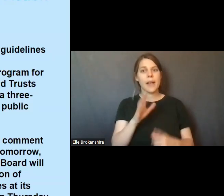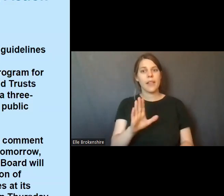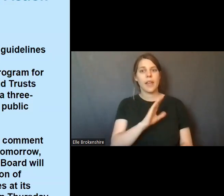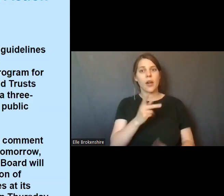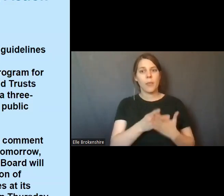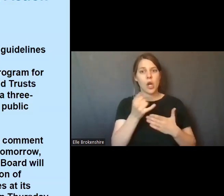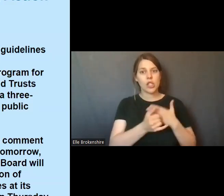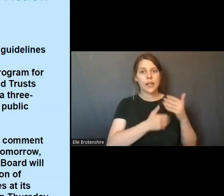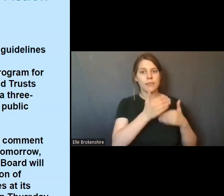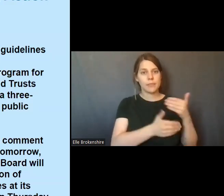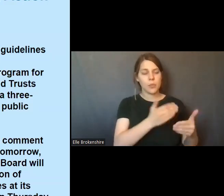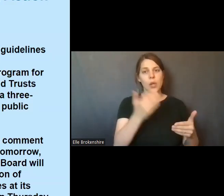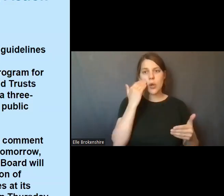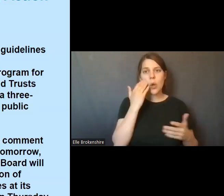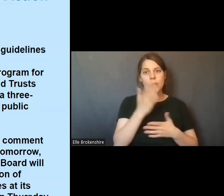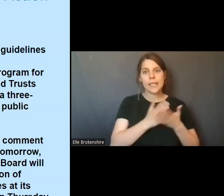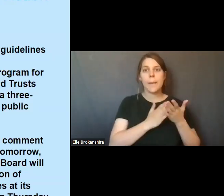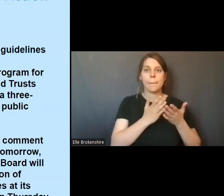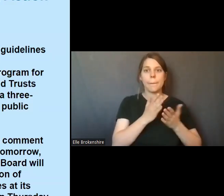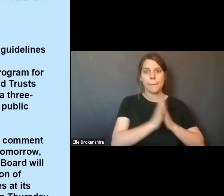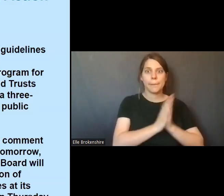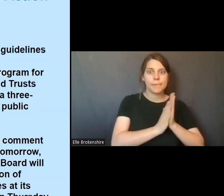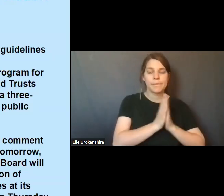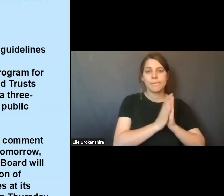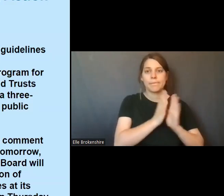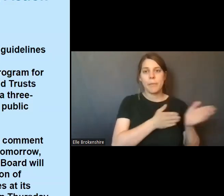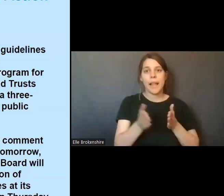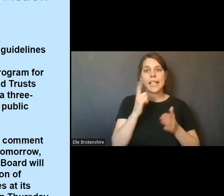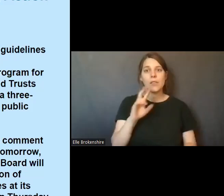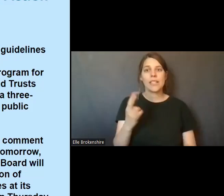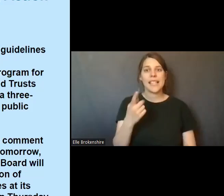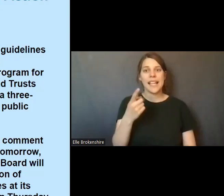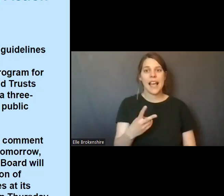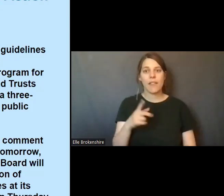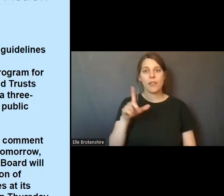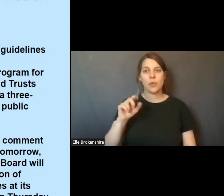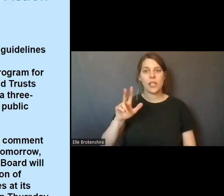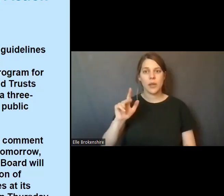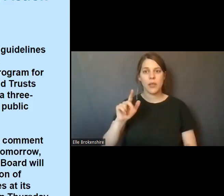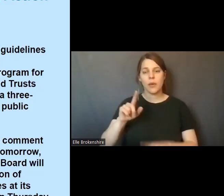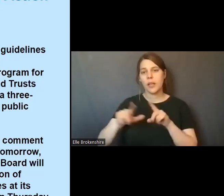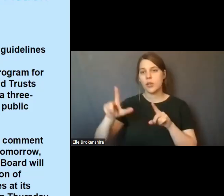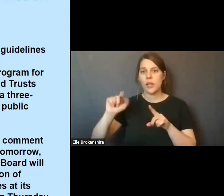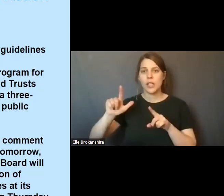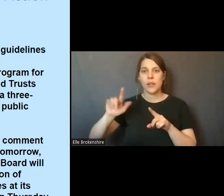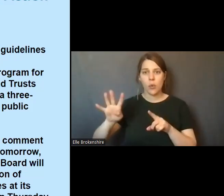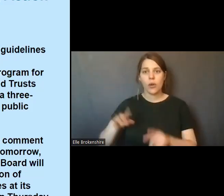some ambitious plans for the second half of 2023 going into 2024. If we do find